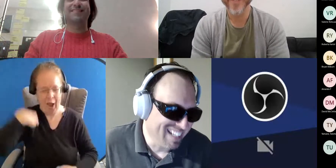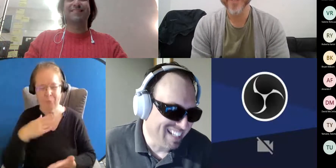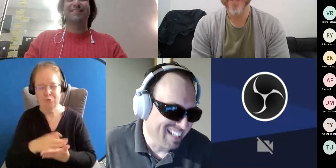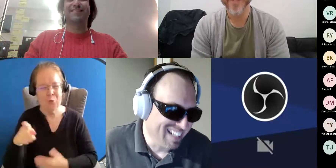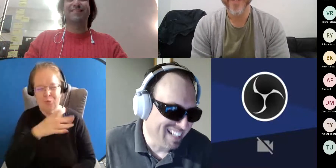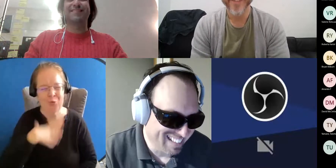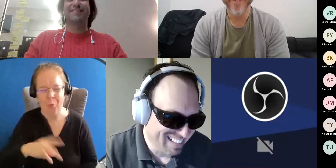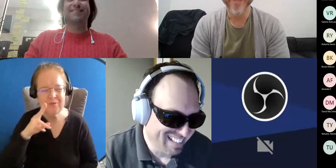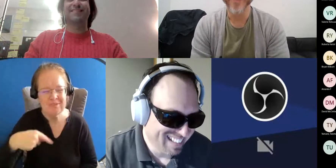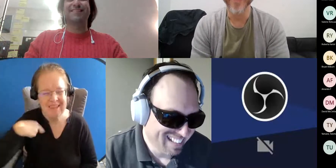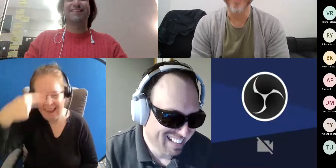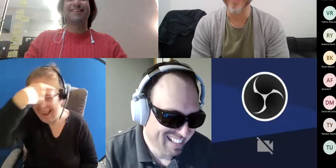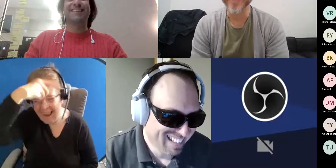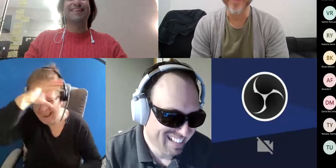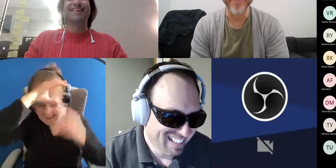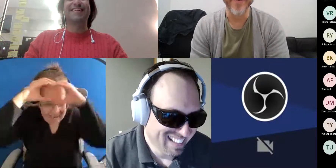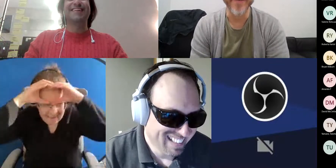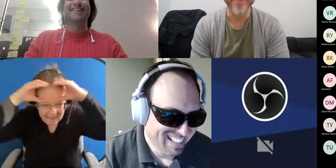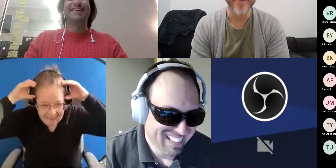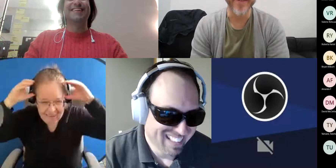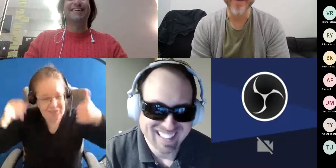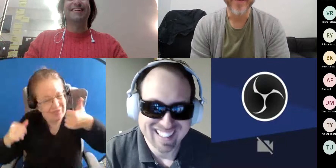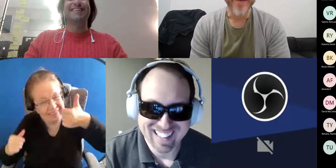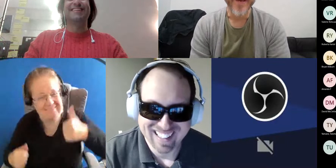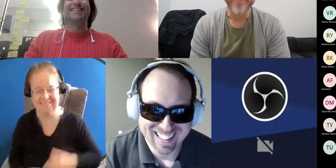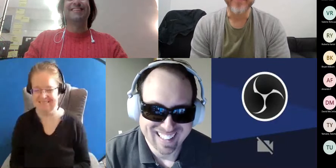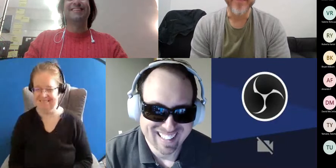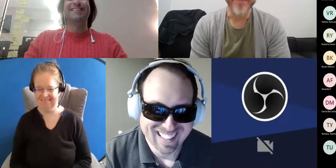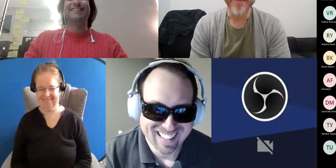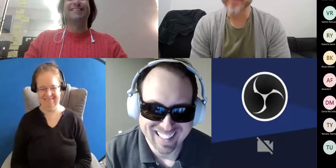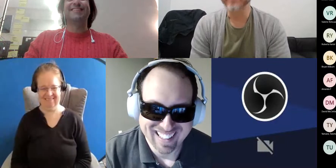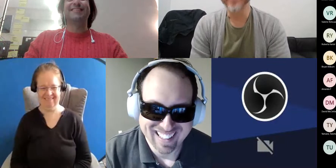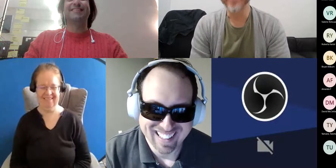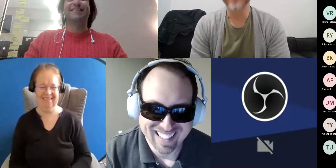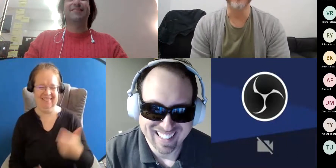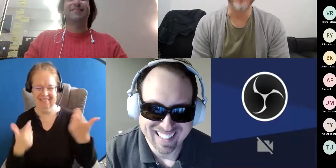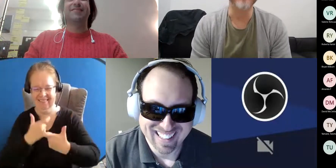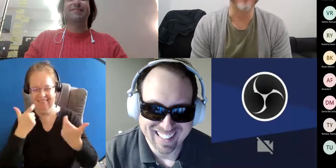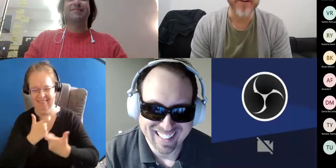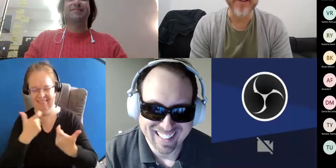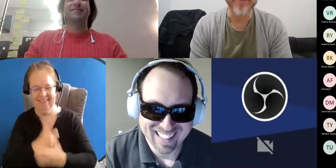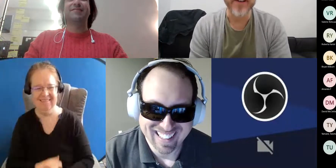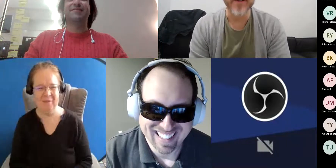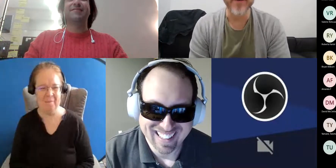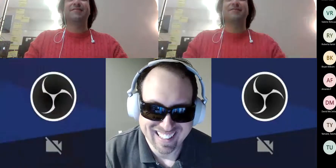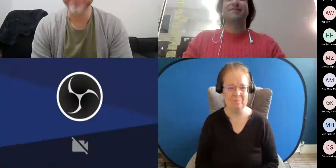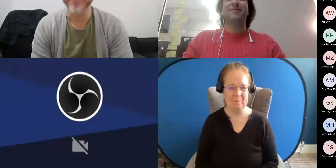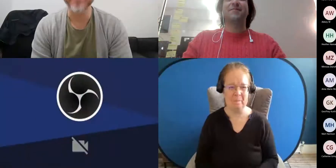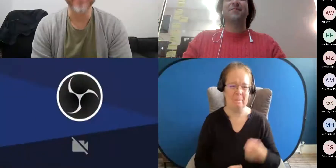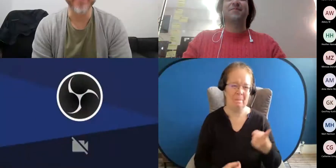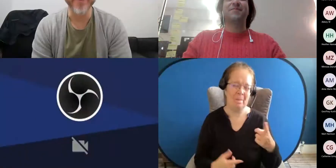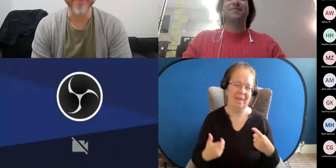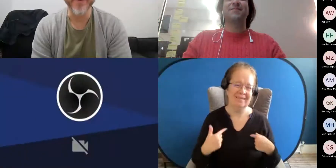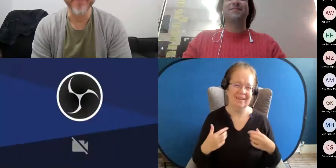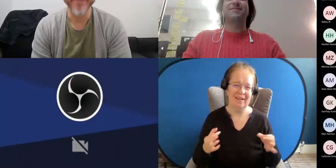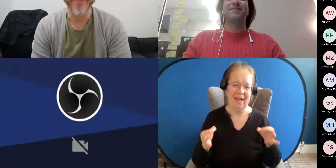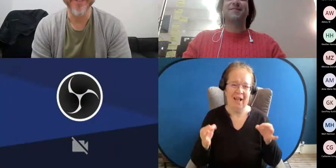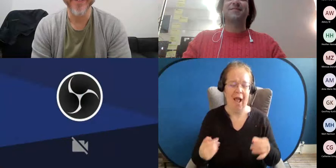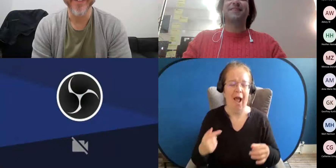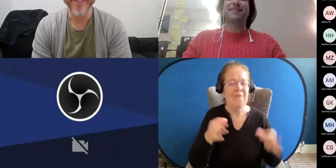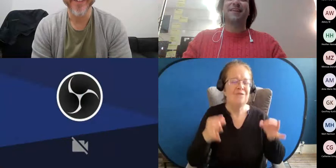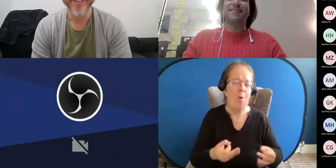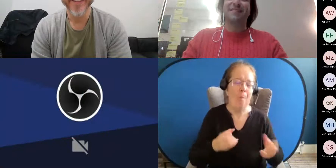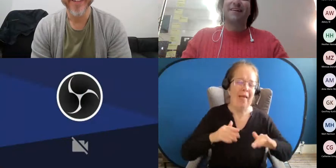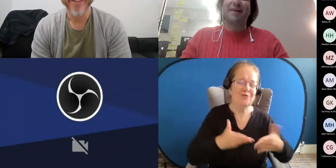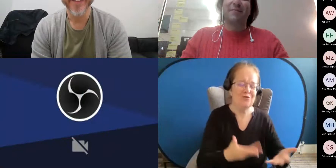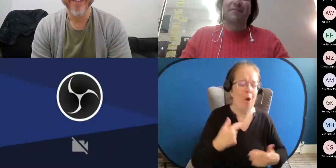see. That's great, Jeremy. Thanks for doing that. Hey, Adi. A formal introduction, although I always assume everybody knows you.